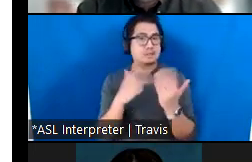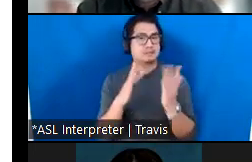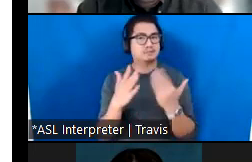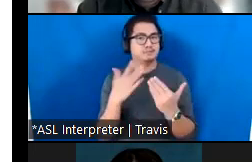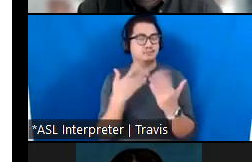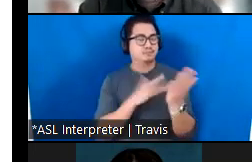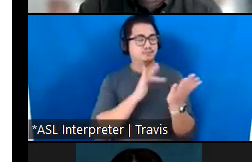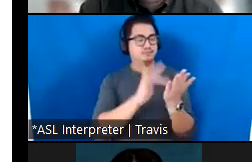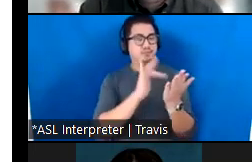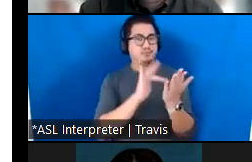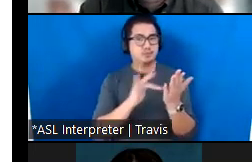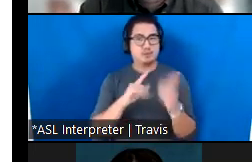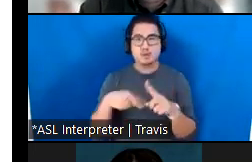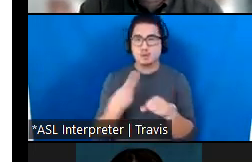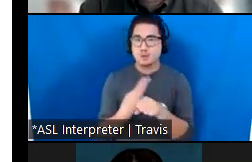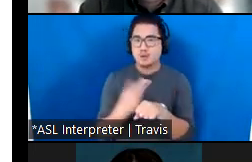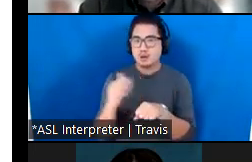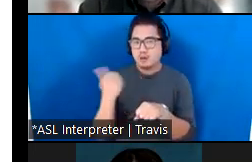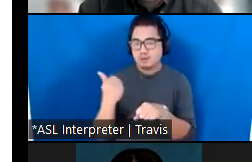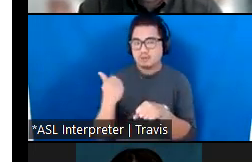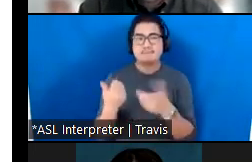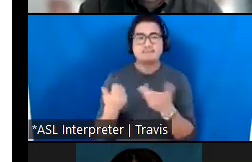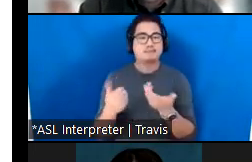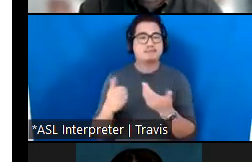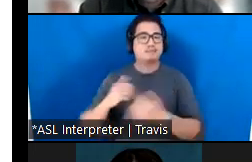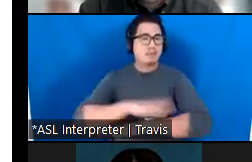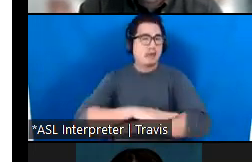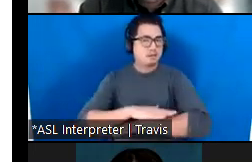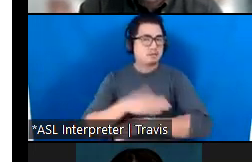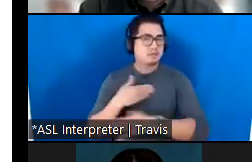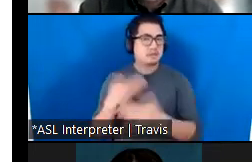different platforms as well. So hopefully you're going to find this even more